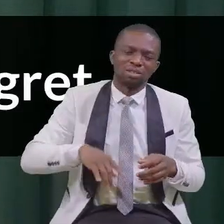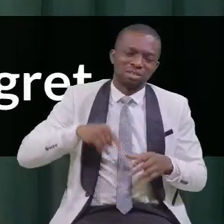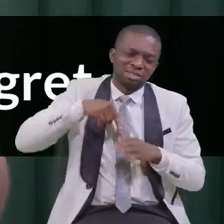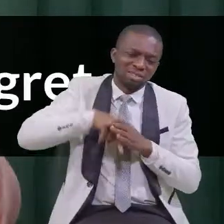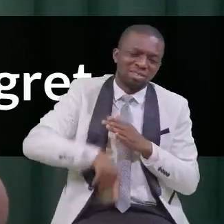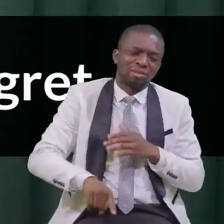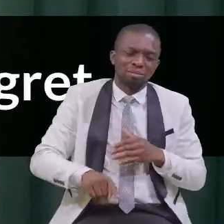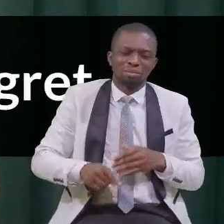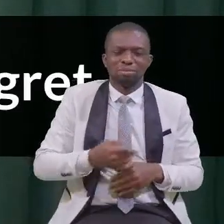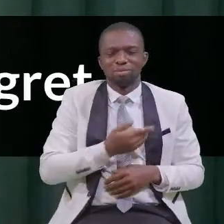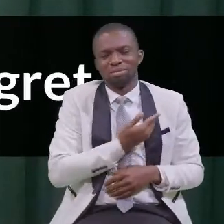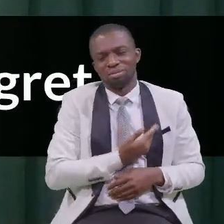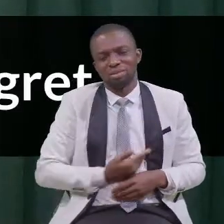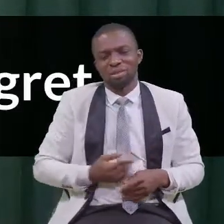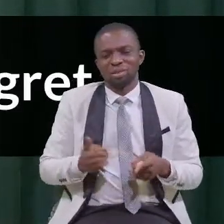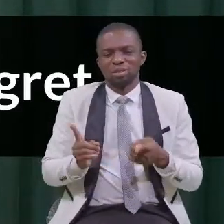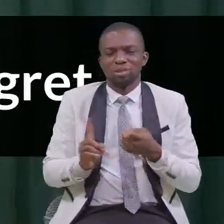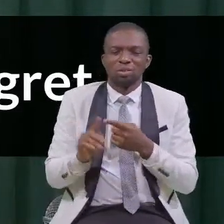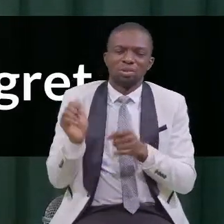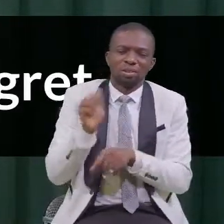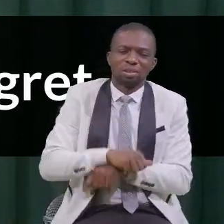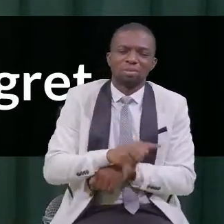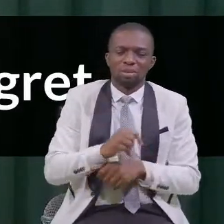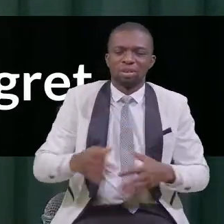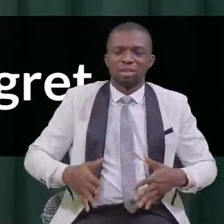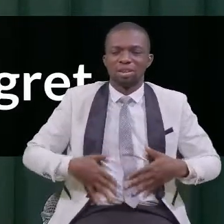to overcome a life of failure or